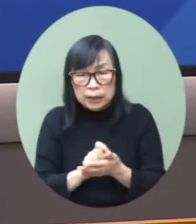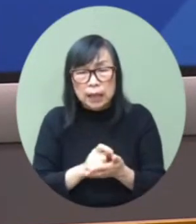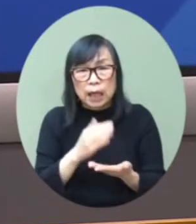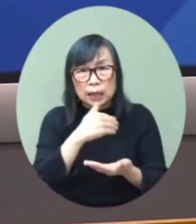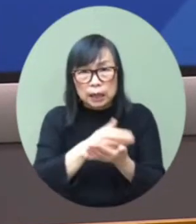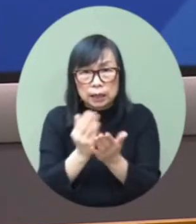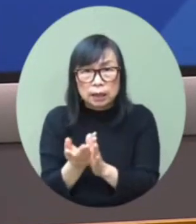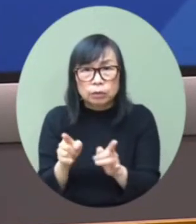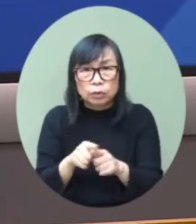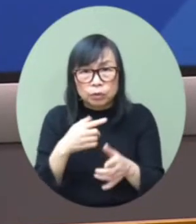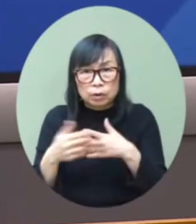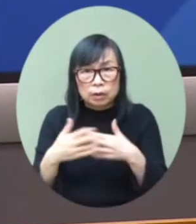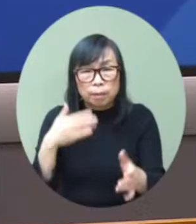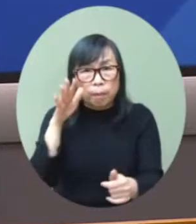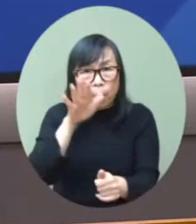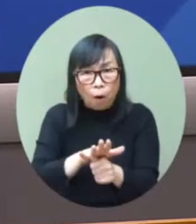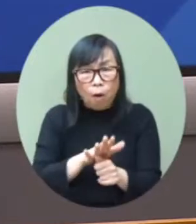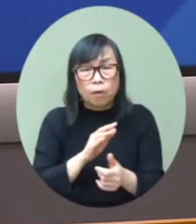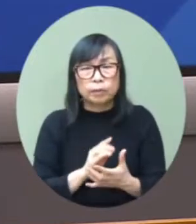the